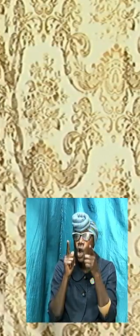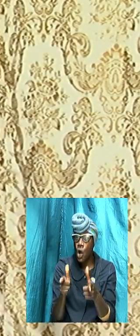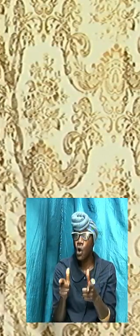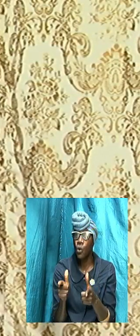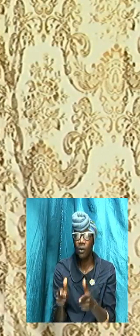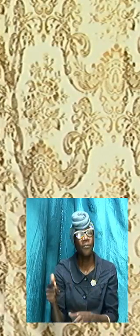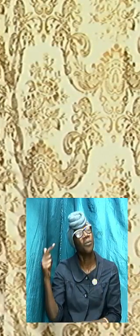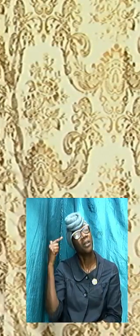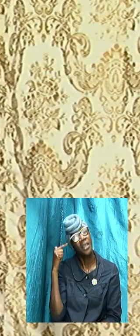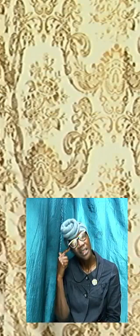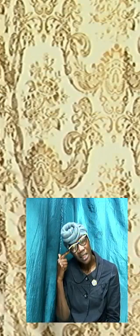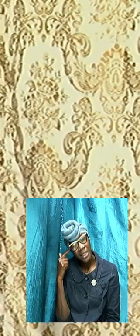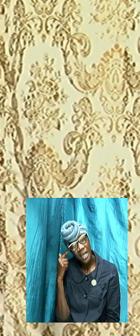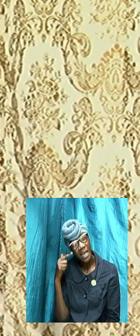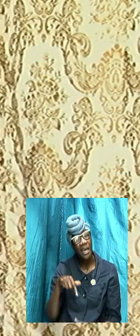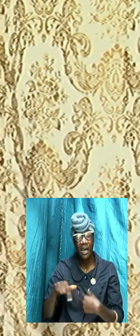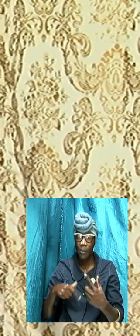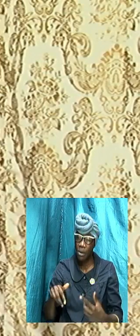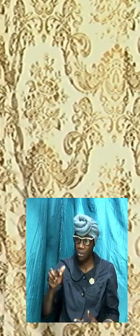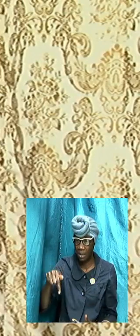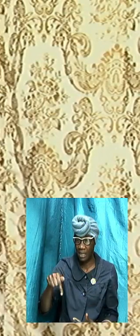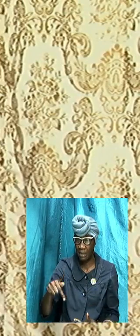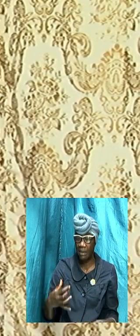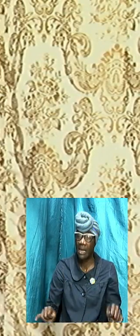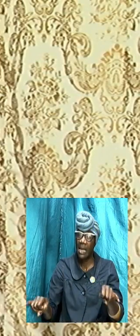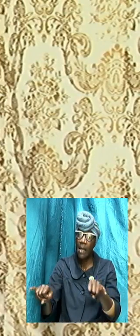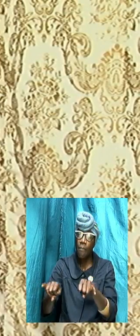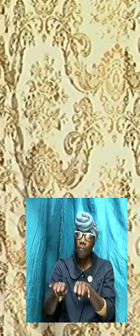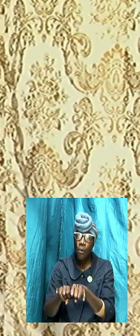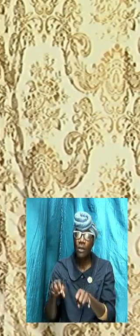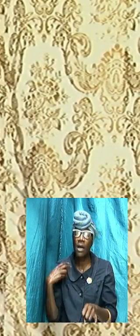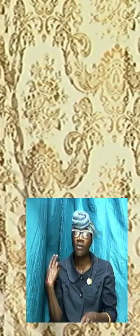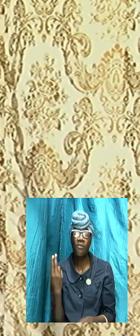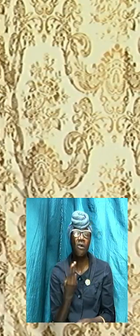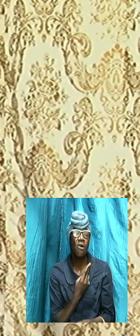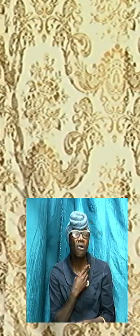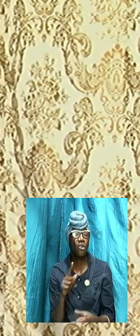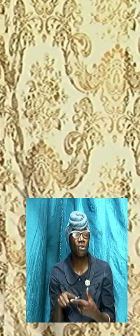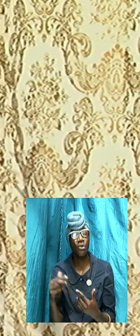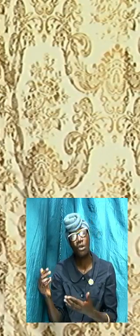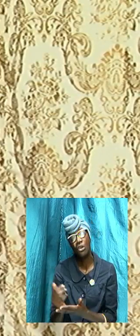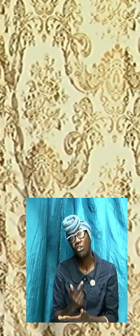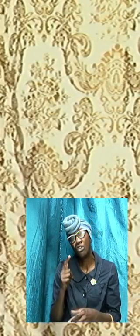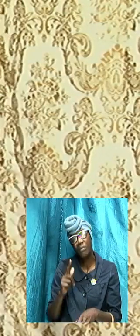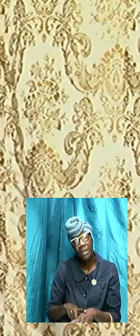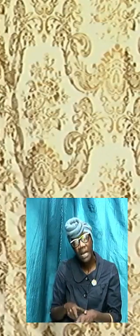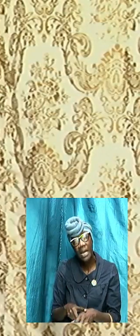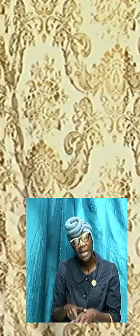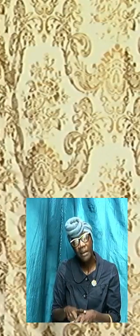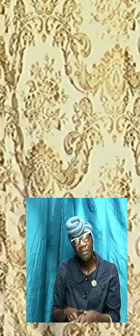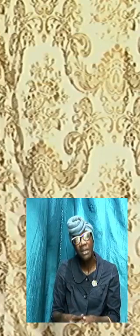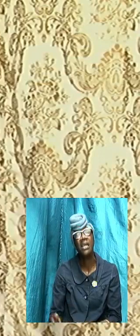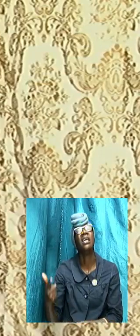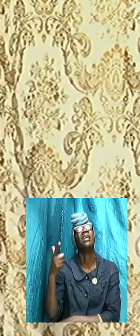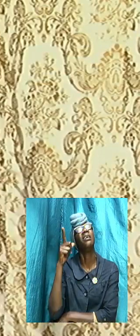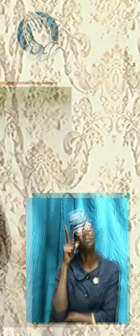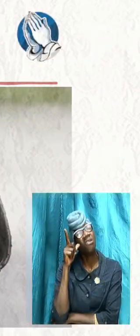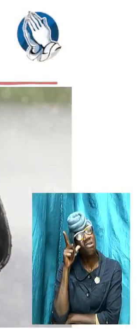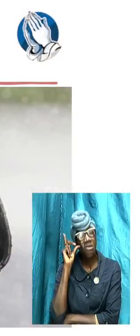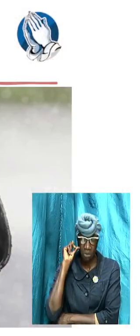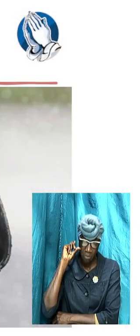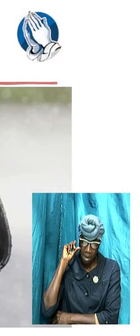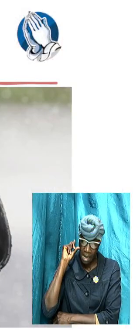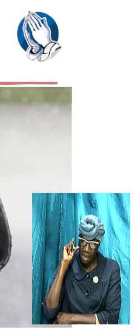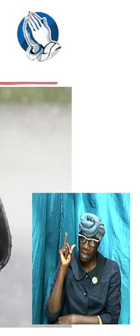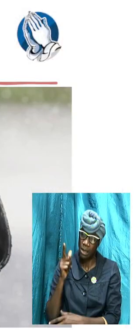as we think about this, amen, it's important for us to sometimes do a retrospect, to do a look back on